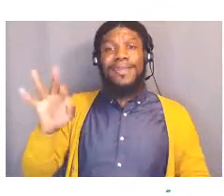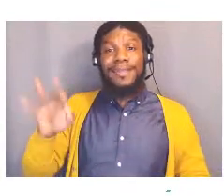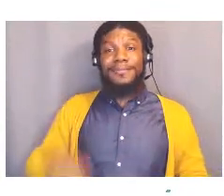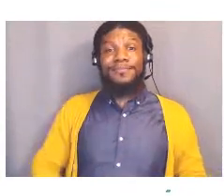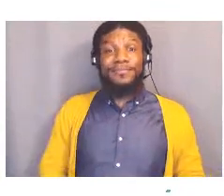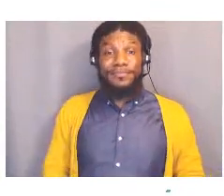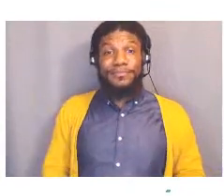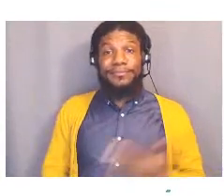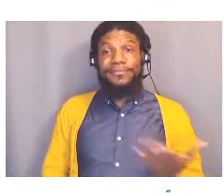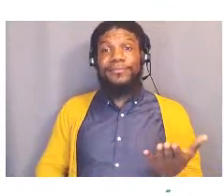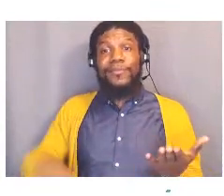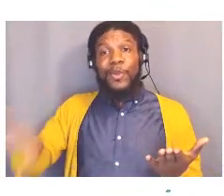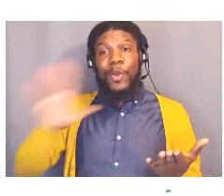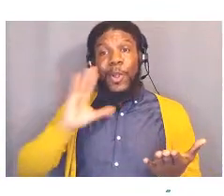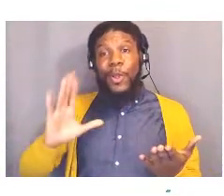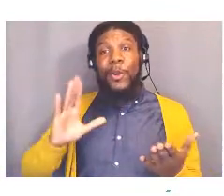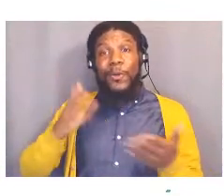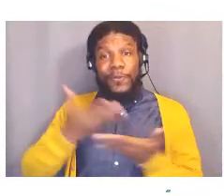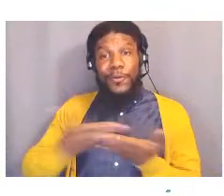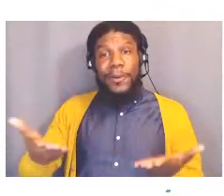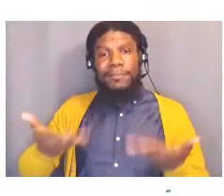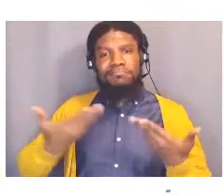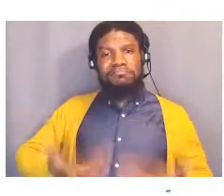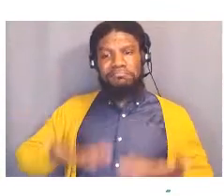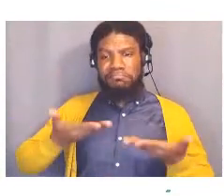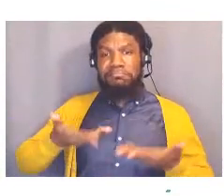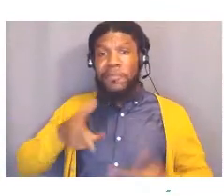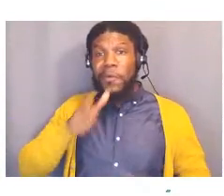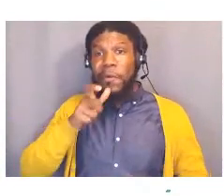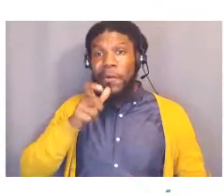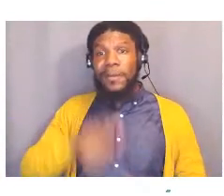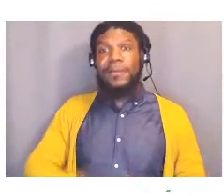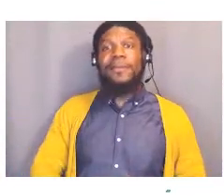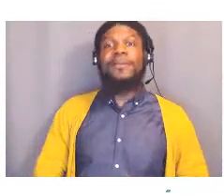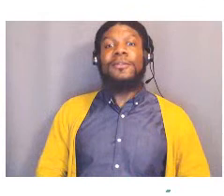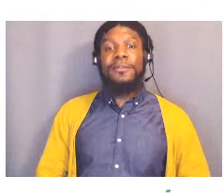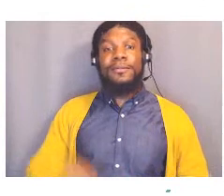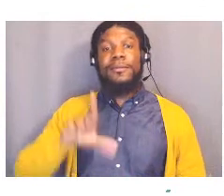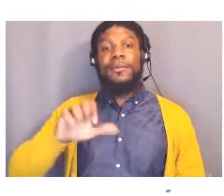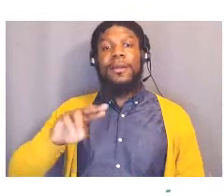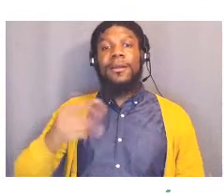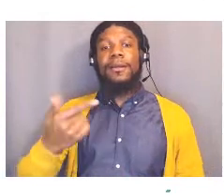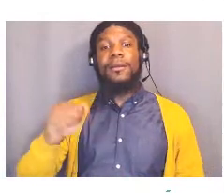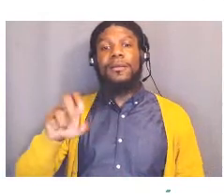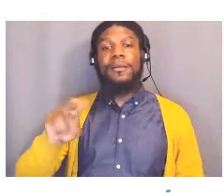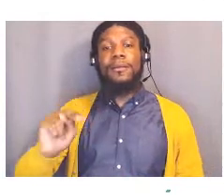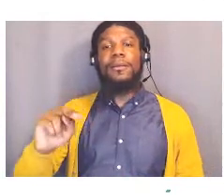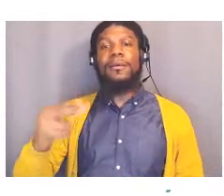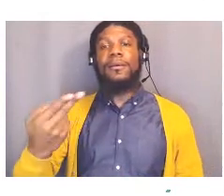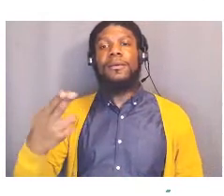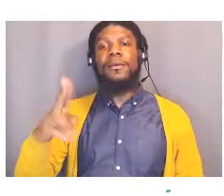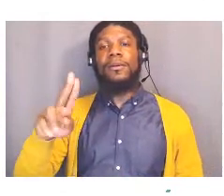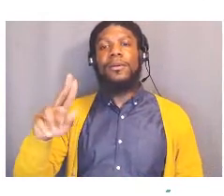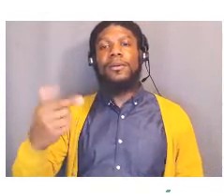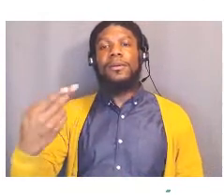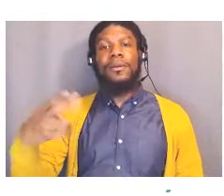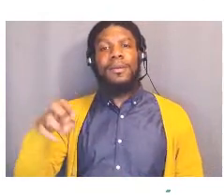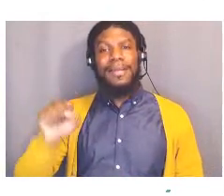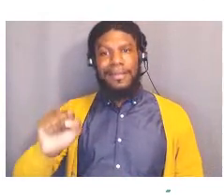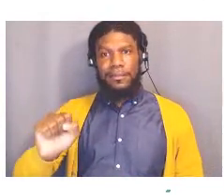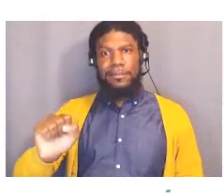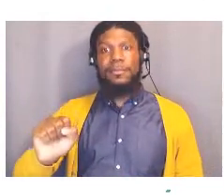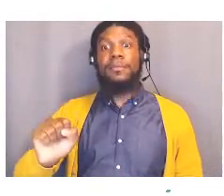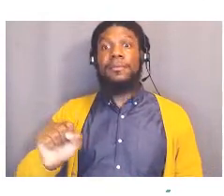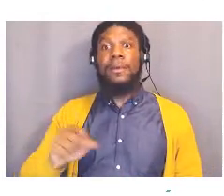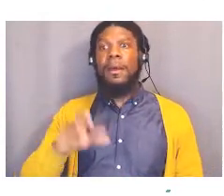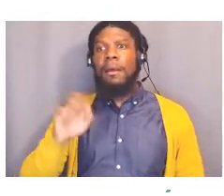everyone. Let me introduce myself to you. My name is Langston Hughes. And for all of you who may